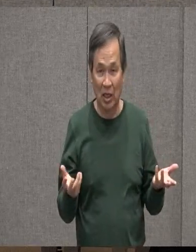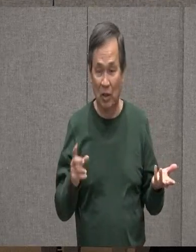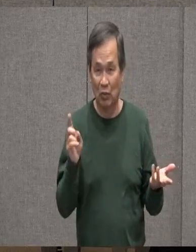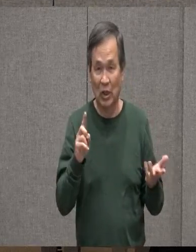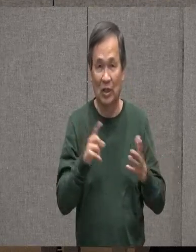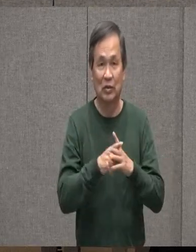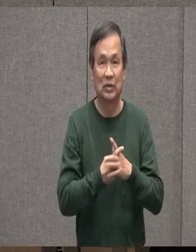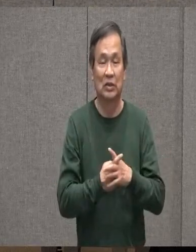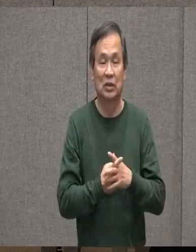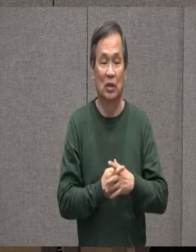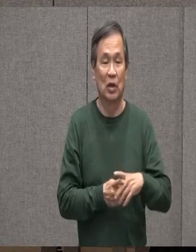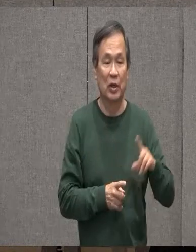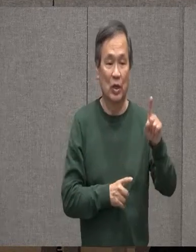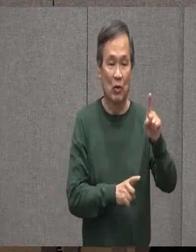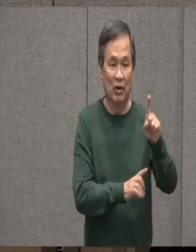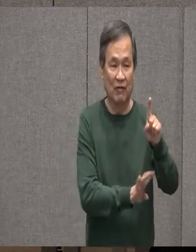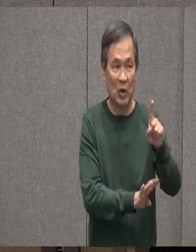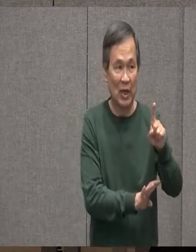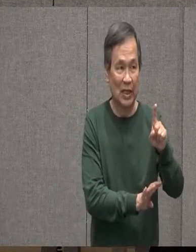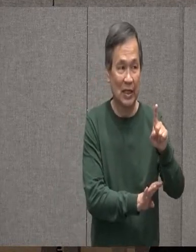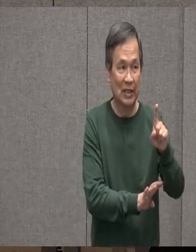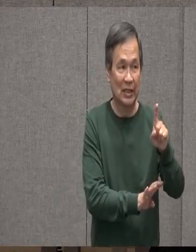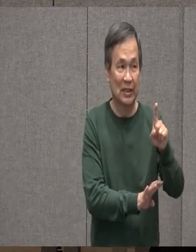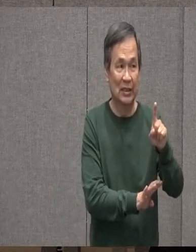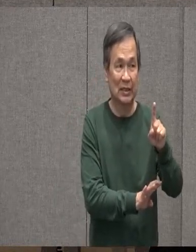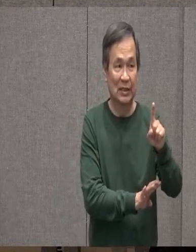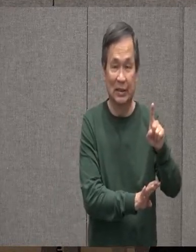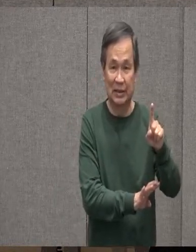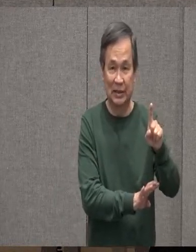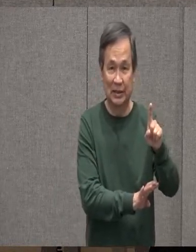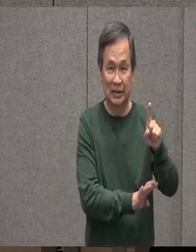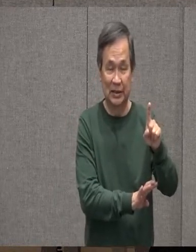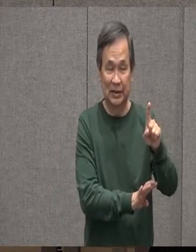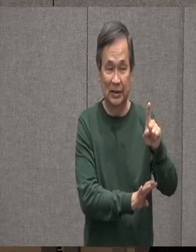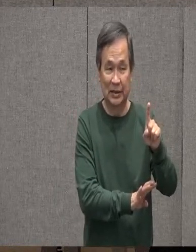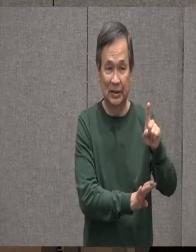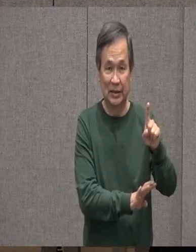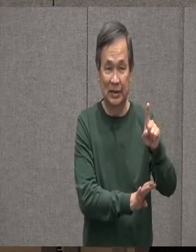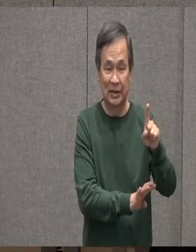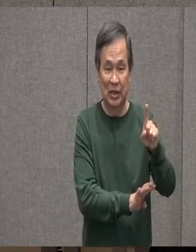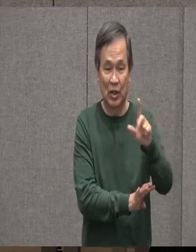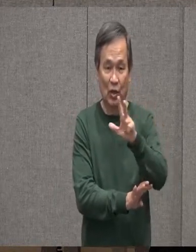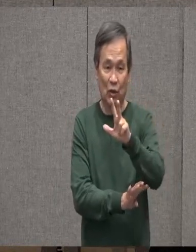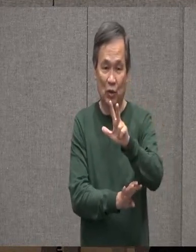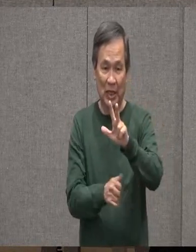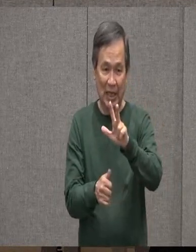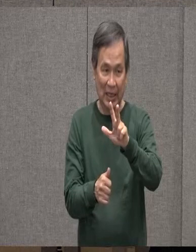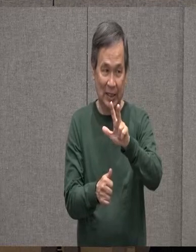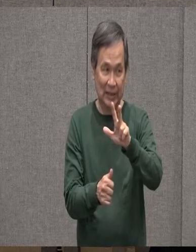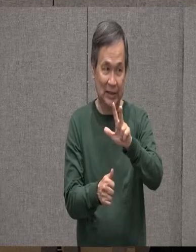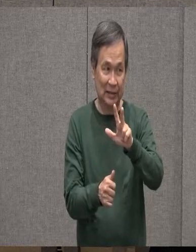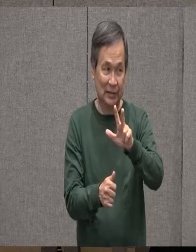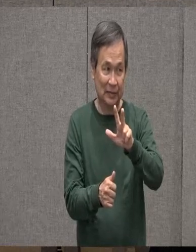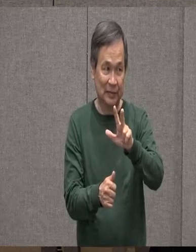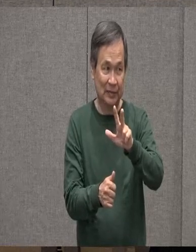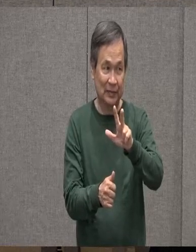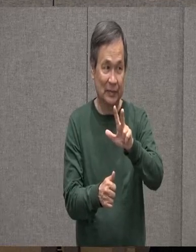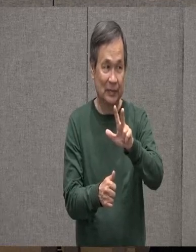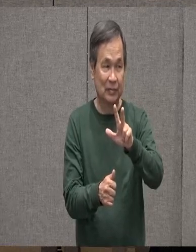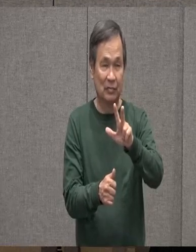door. Yesterday, the cat door was used 100 times by her